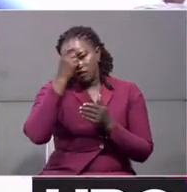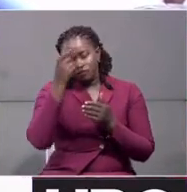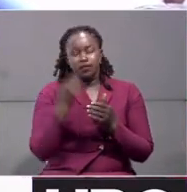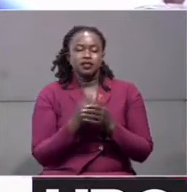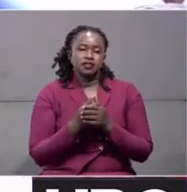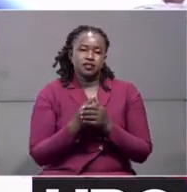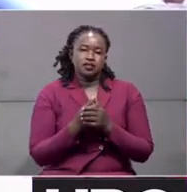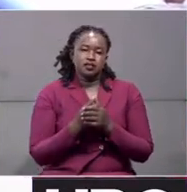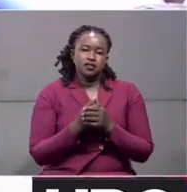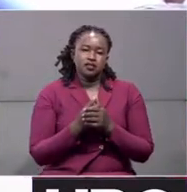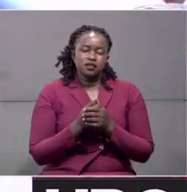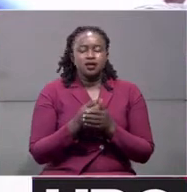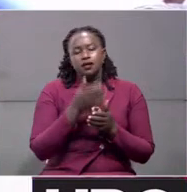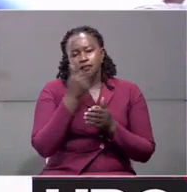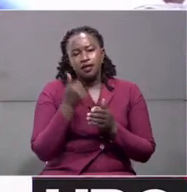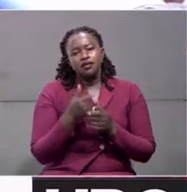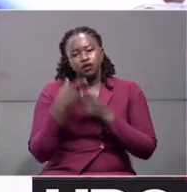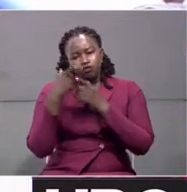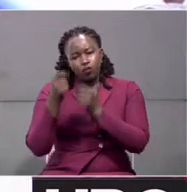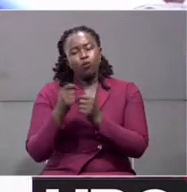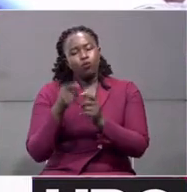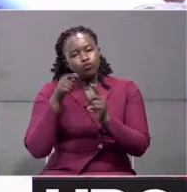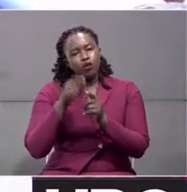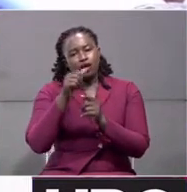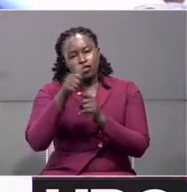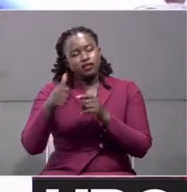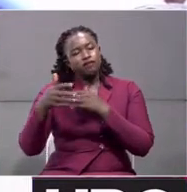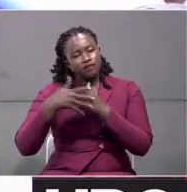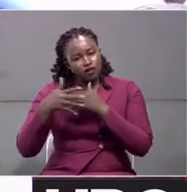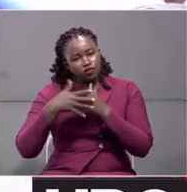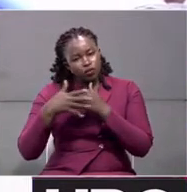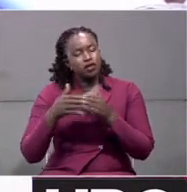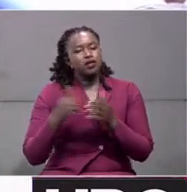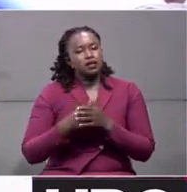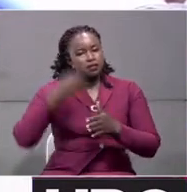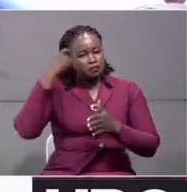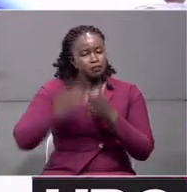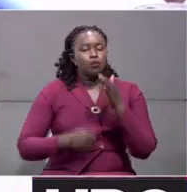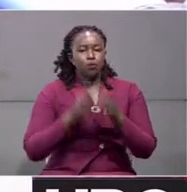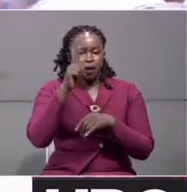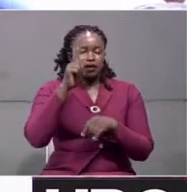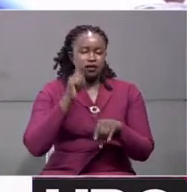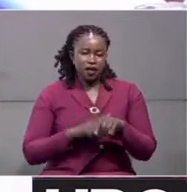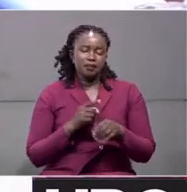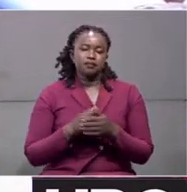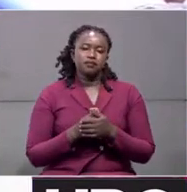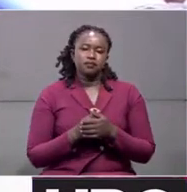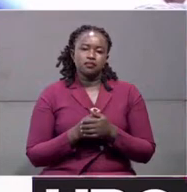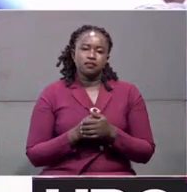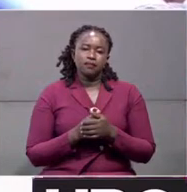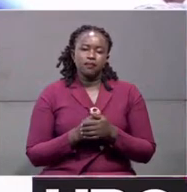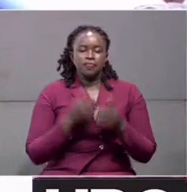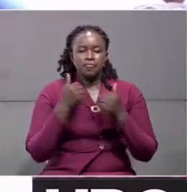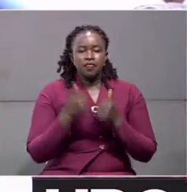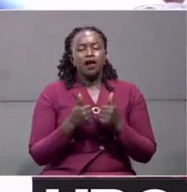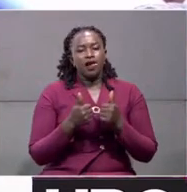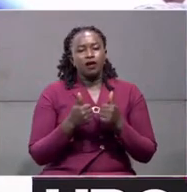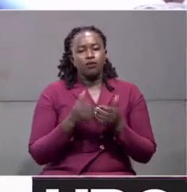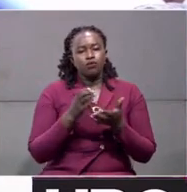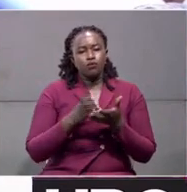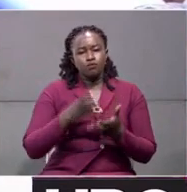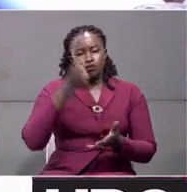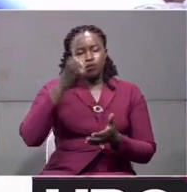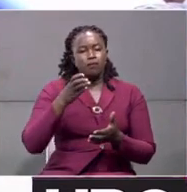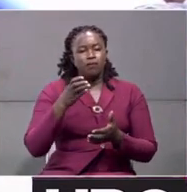eddira ebintu bye egende buli factory ekuba omusolo omulundi ogwo ekikebe kya biskuiti ekyo